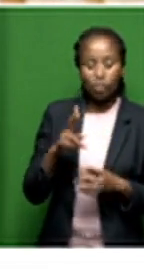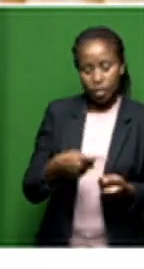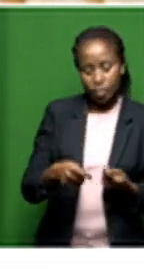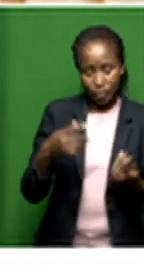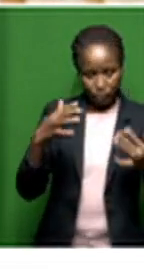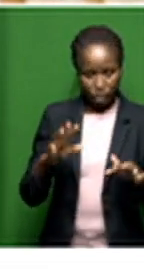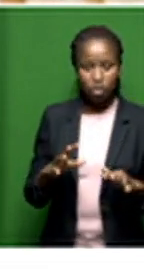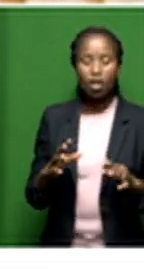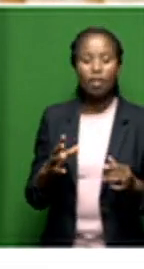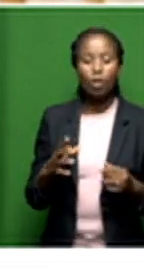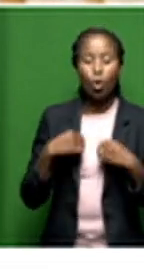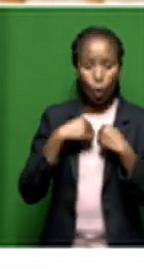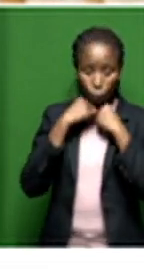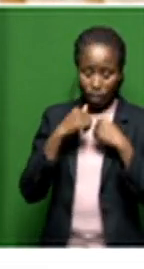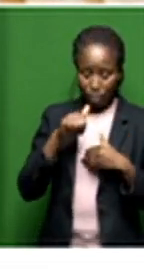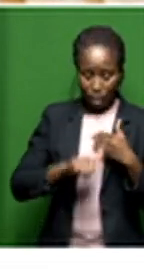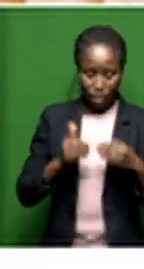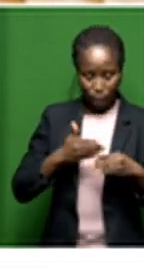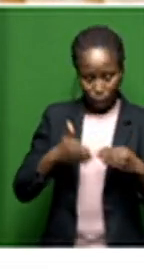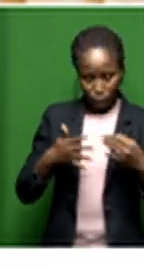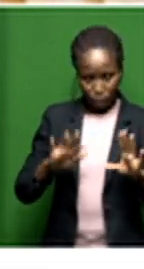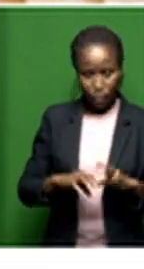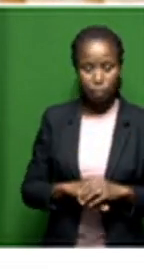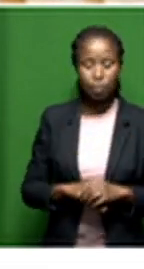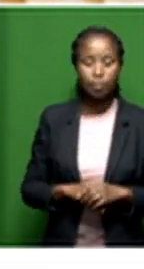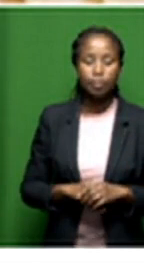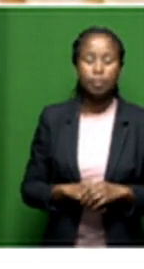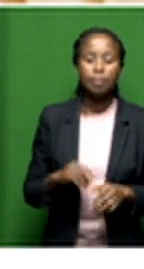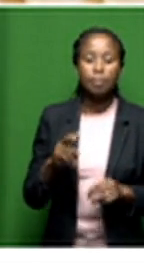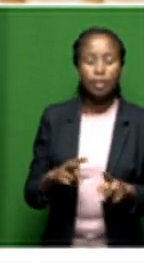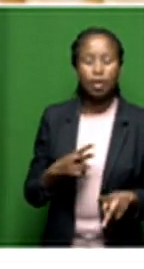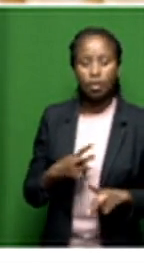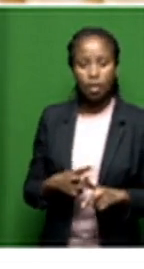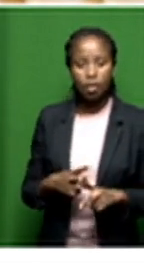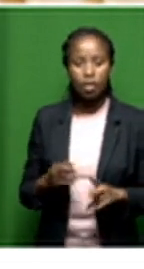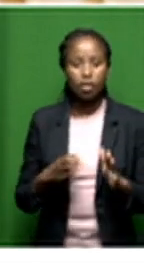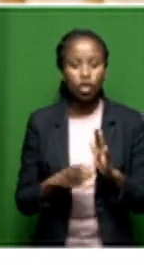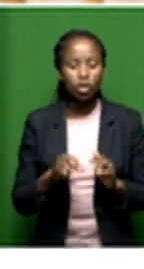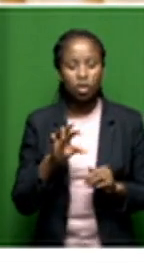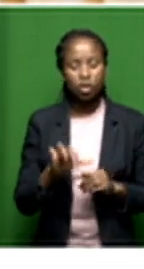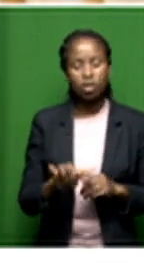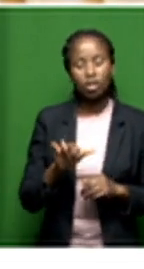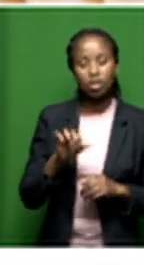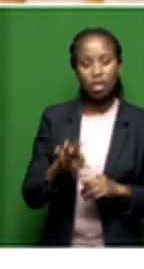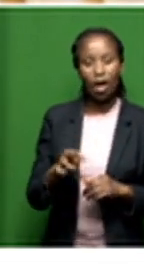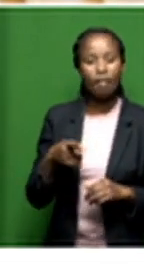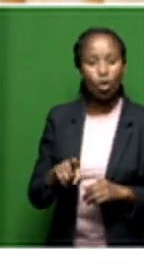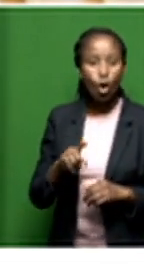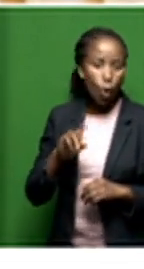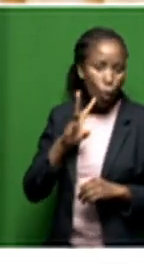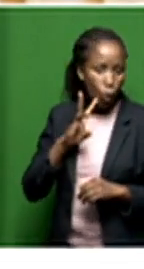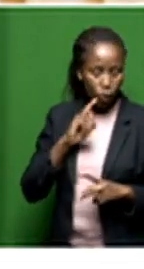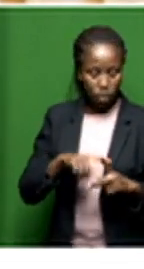This was completed in August of this year. The Section 63, which is a critical one, which we always read about, which is the sewer and the sanitation and the